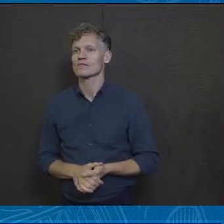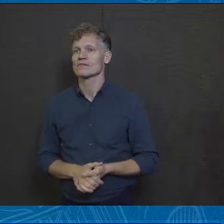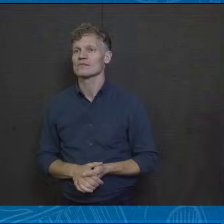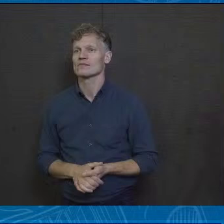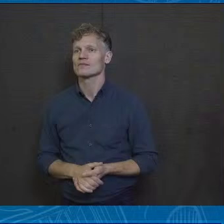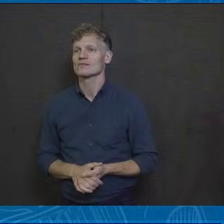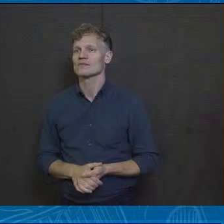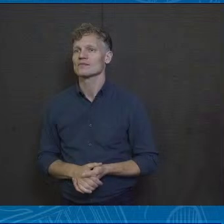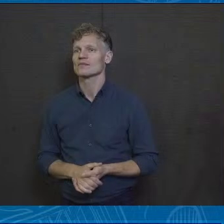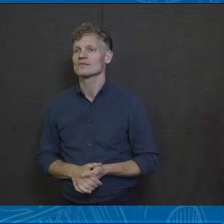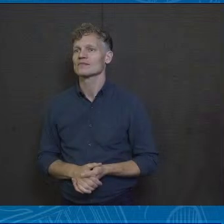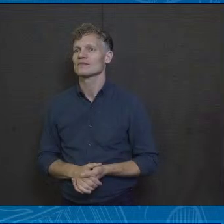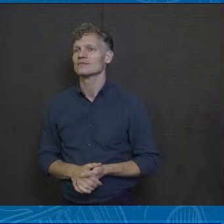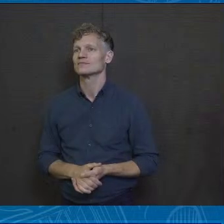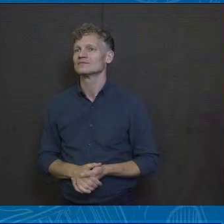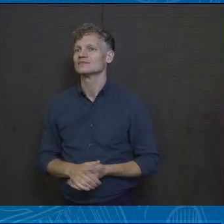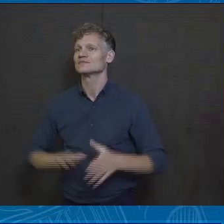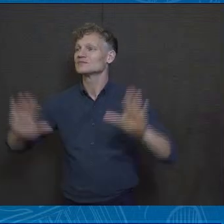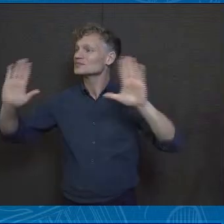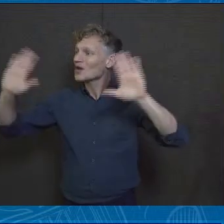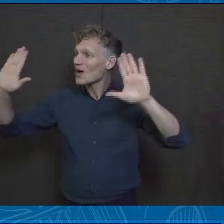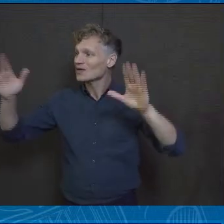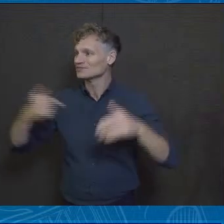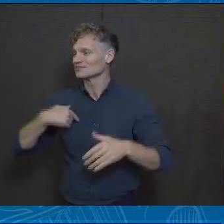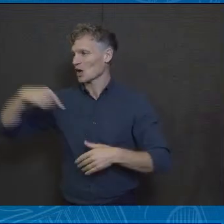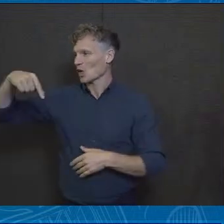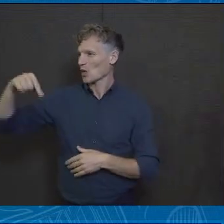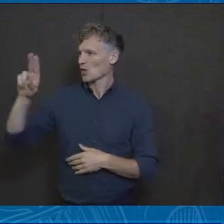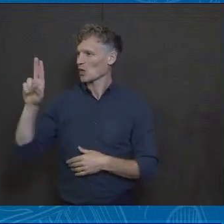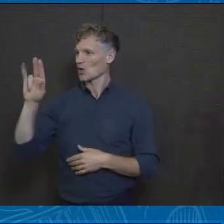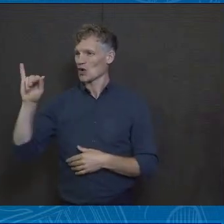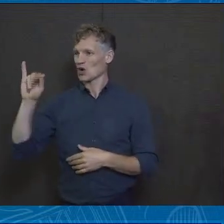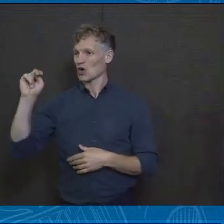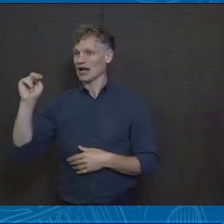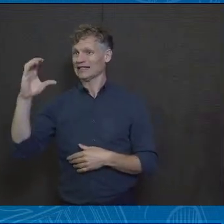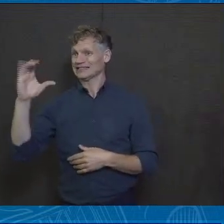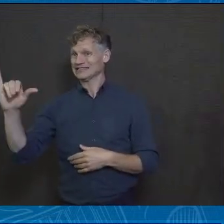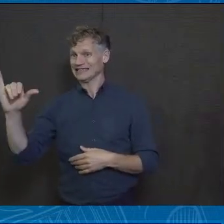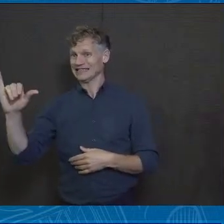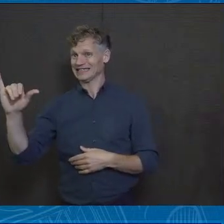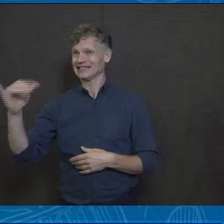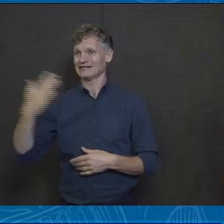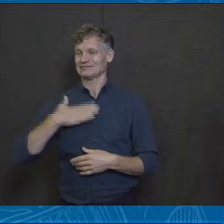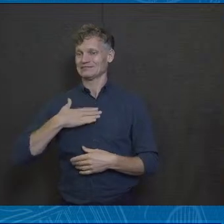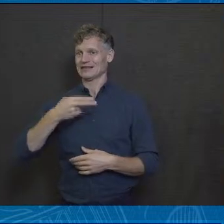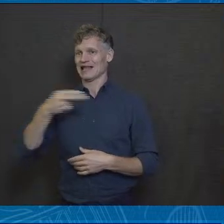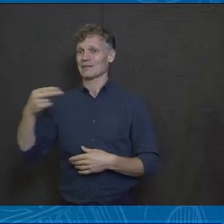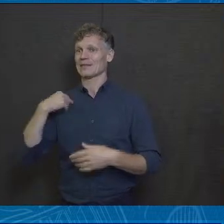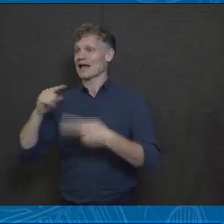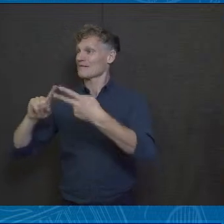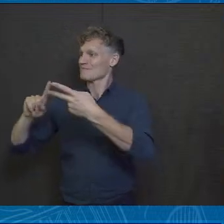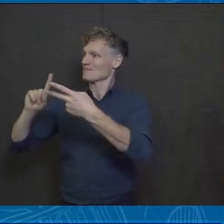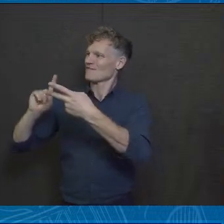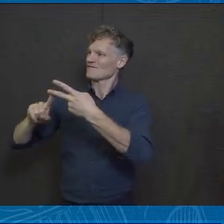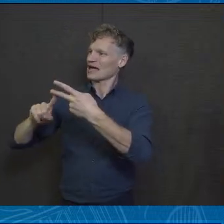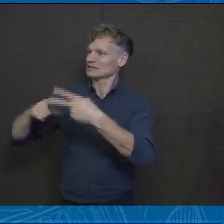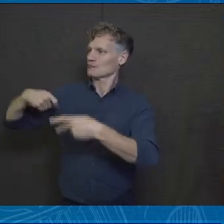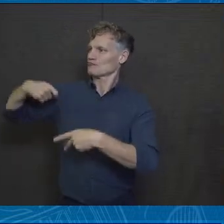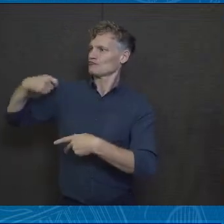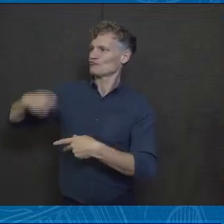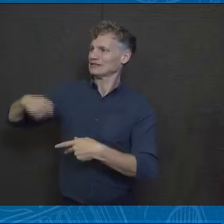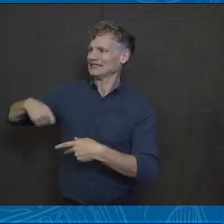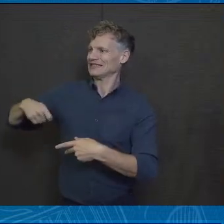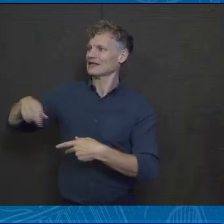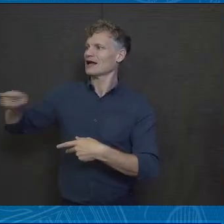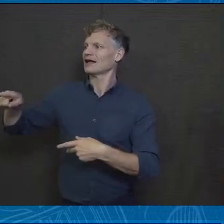Good afternoon. I am Quincy, the Vice President of the Batang Empowered and Resilient Team of Bulihan National High